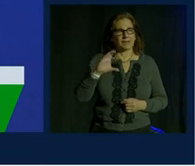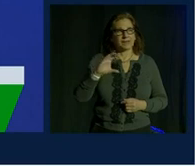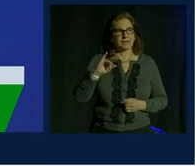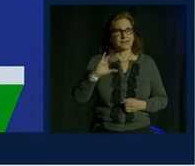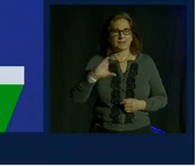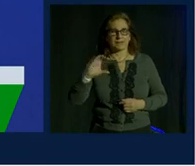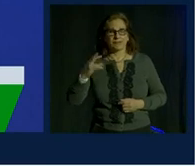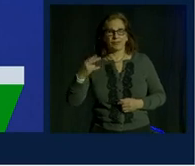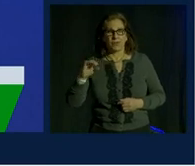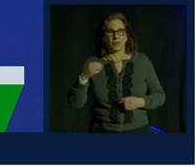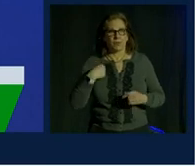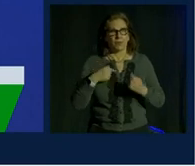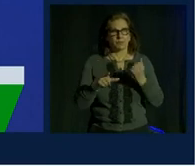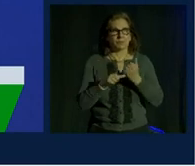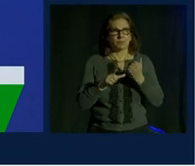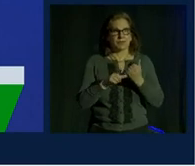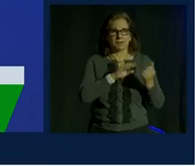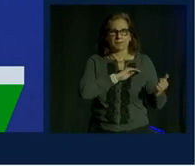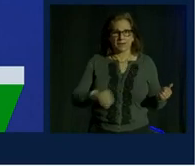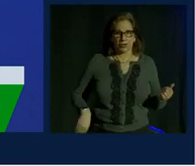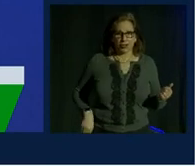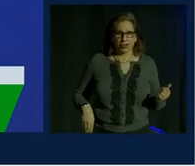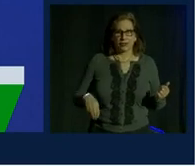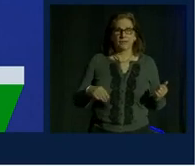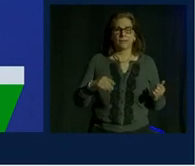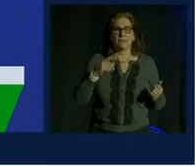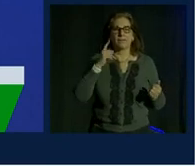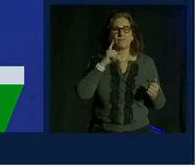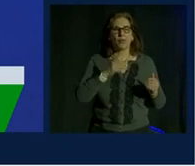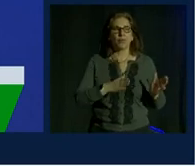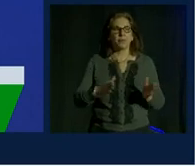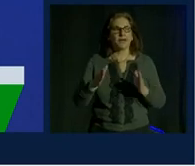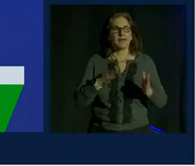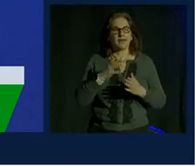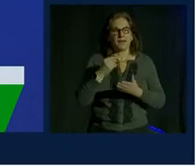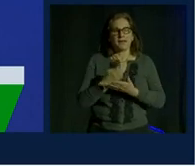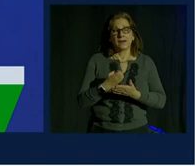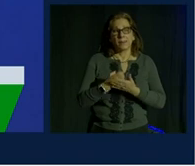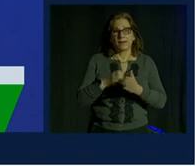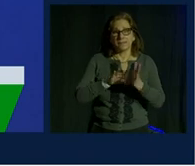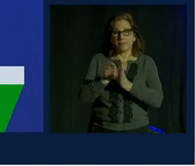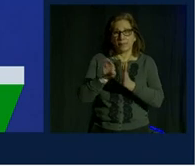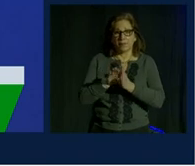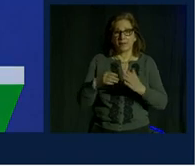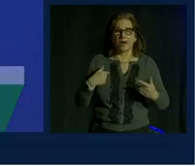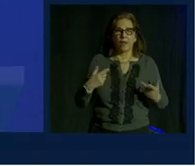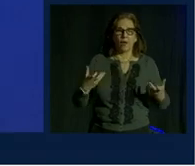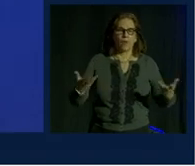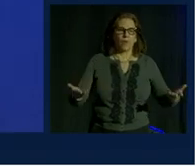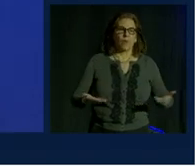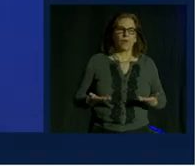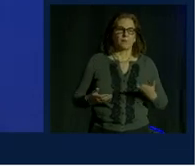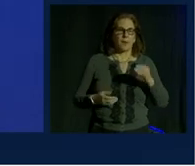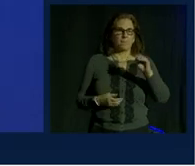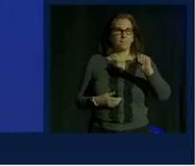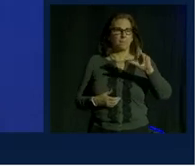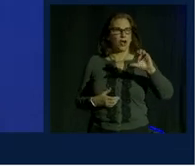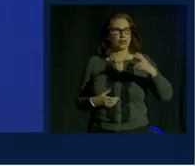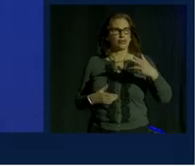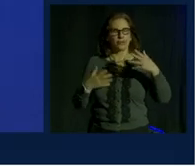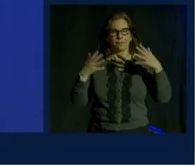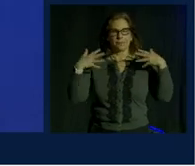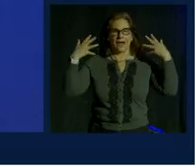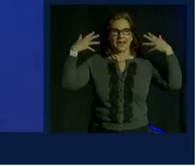March Madness. Today is going to be an exciting day. We're thrilled that you're joining us virtually for a few important announcements and